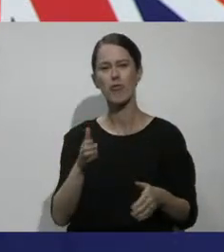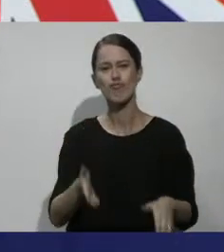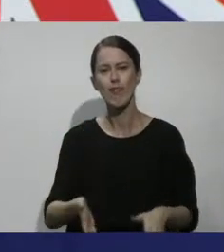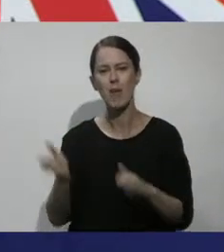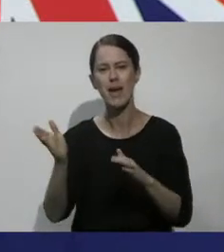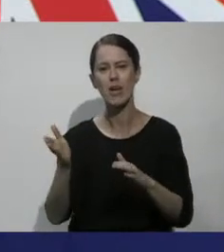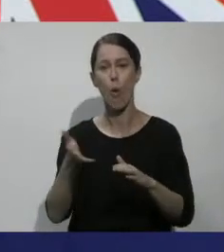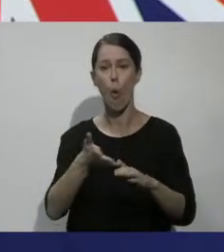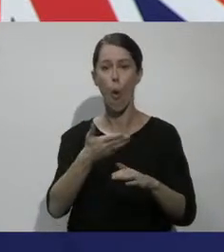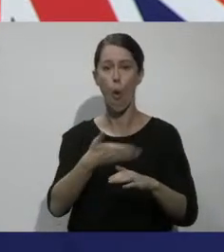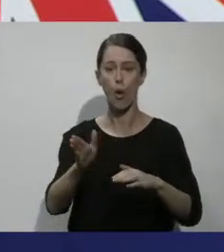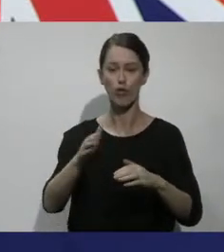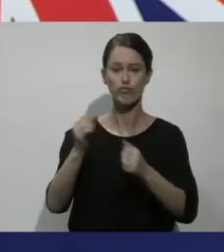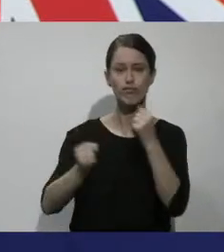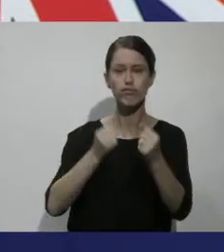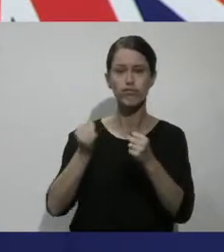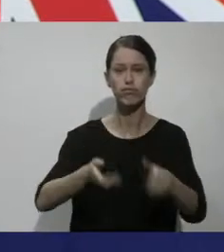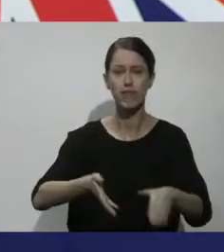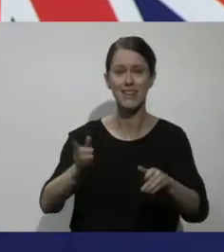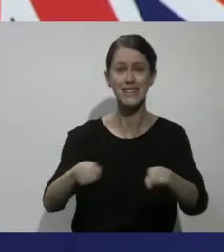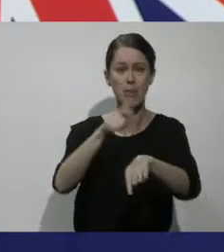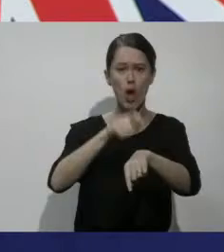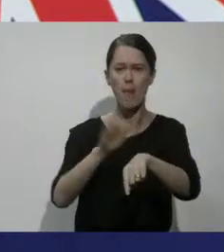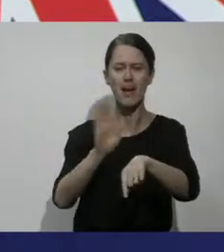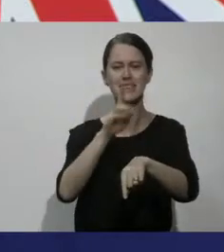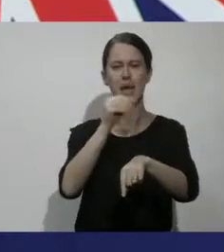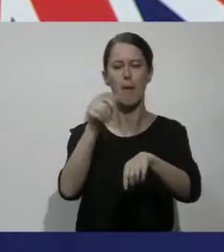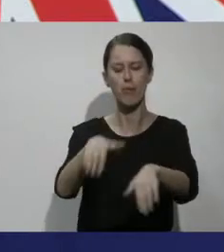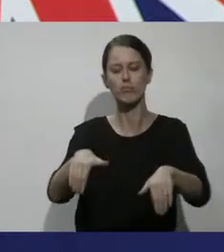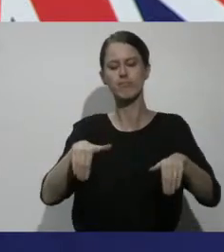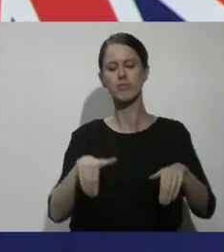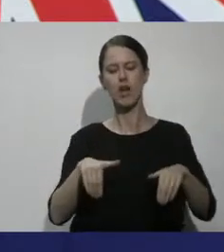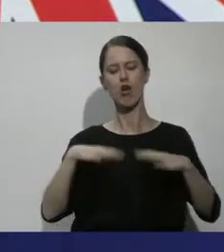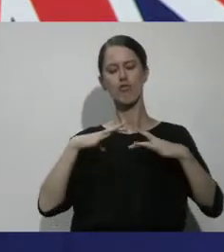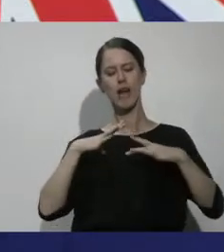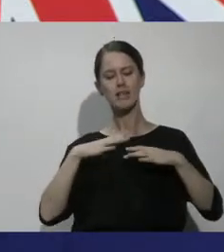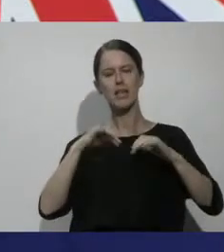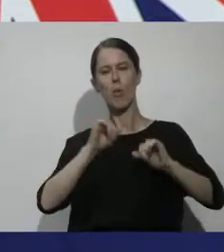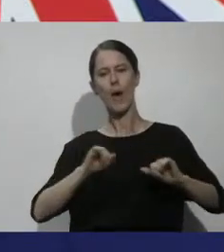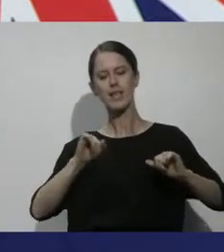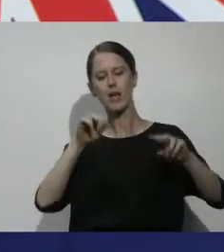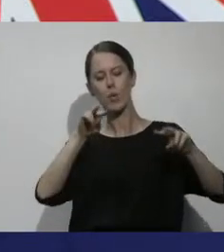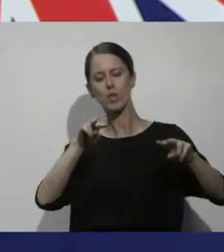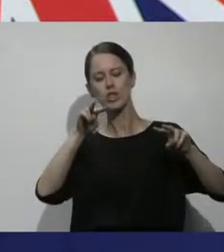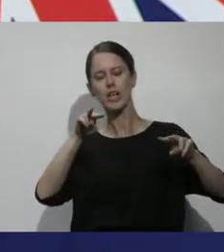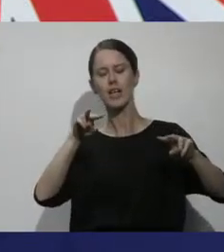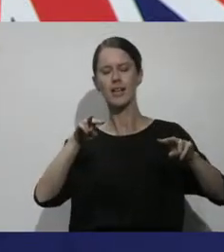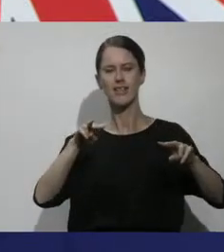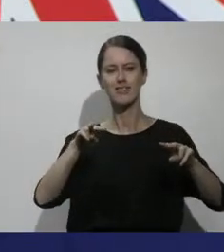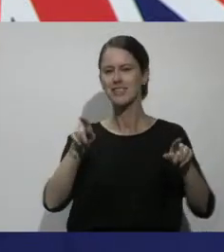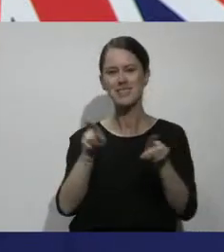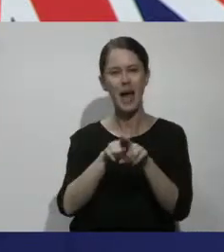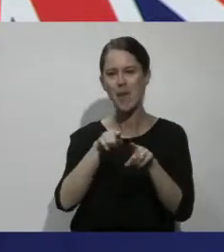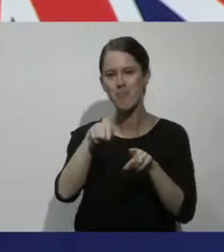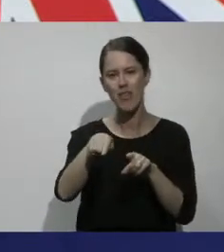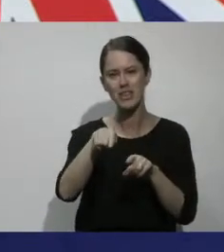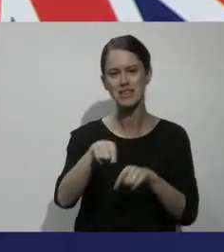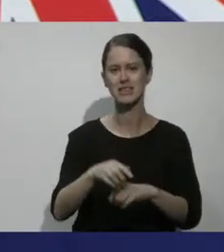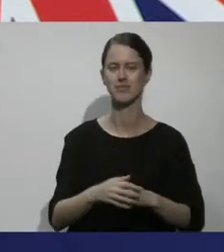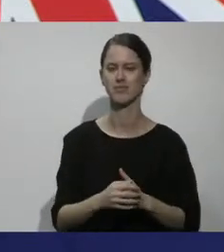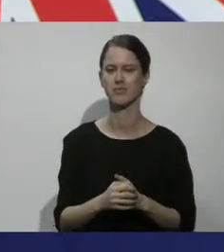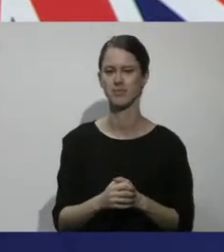And, some of us currently are on the sidelines really rooting for those who are experiencing those that level